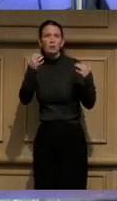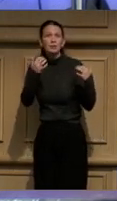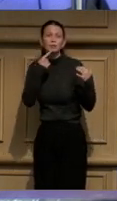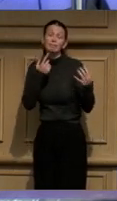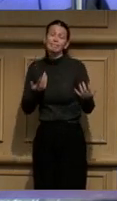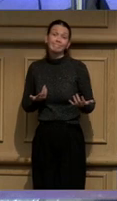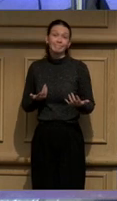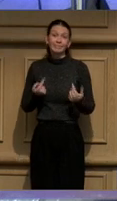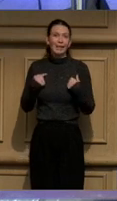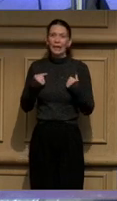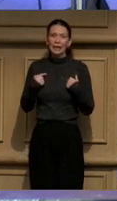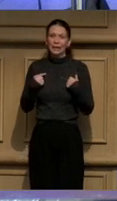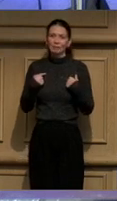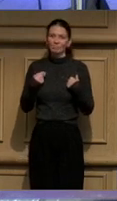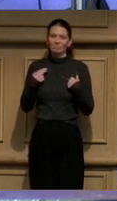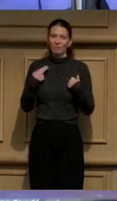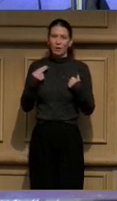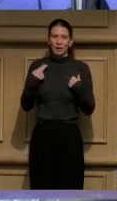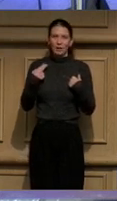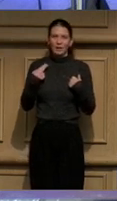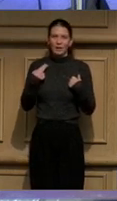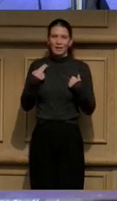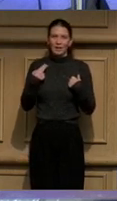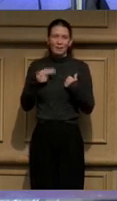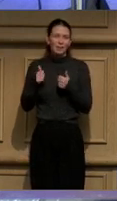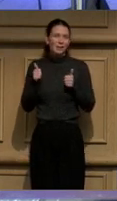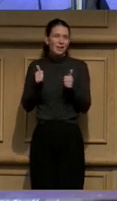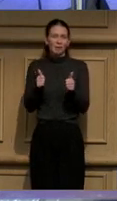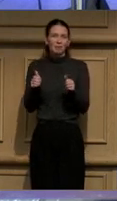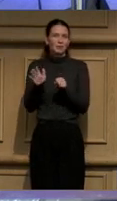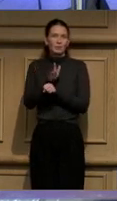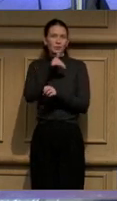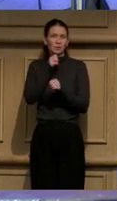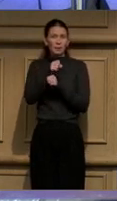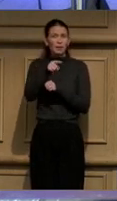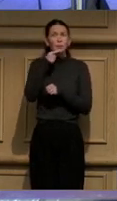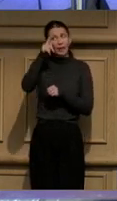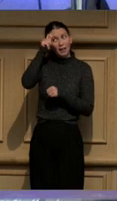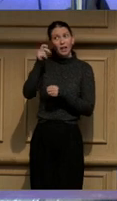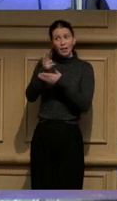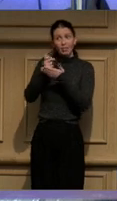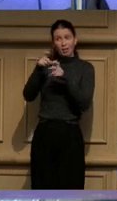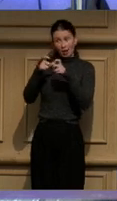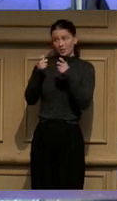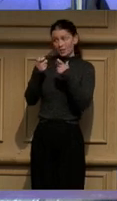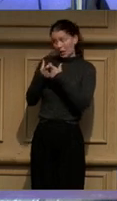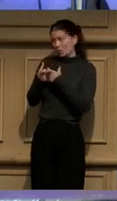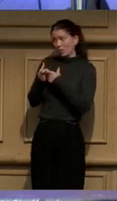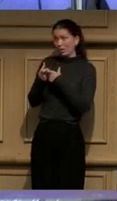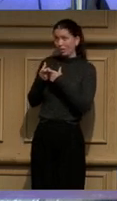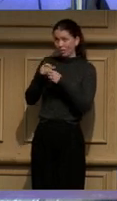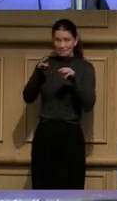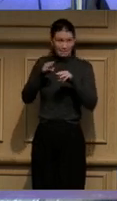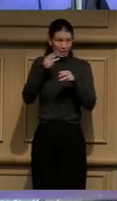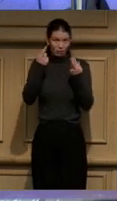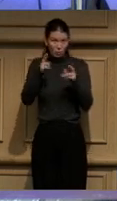I'm really not equipped to speak on that. I mean, I think there are probably Arts Council people here who could give you chapter and verse. But I know I